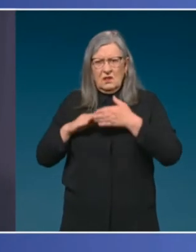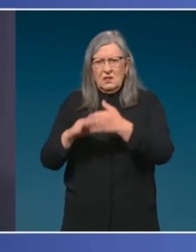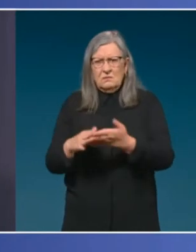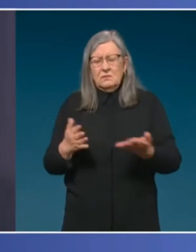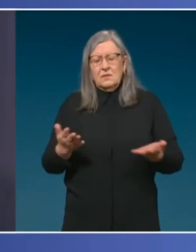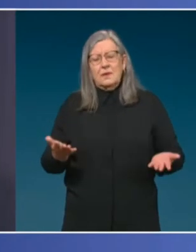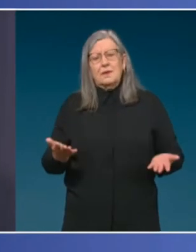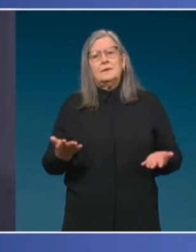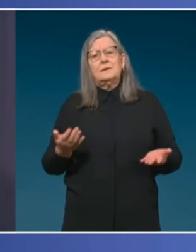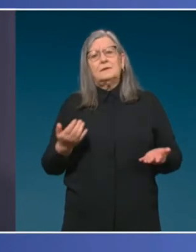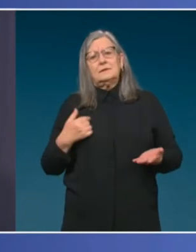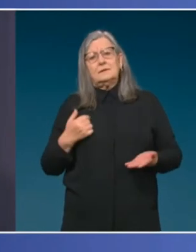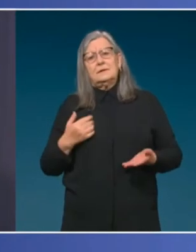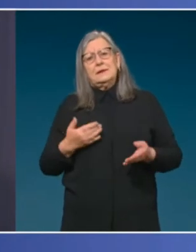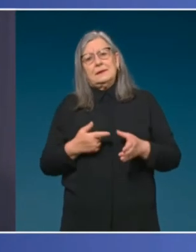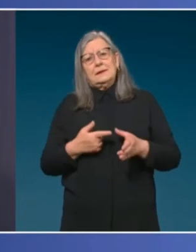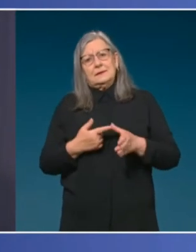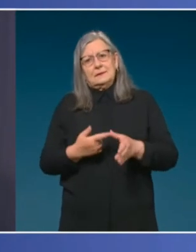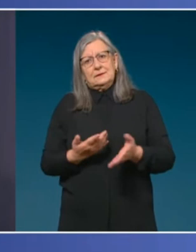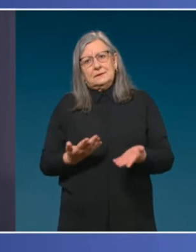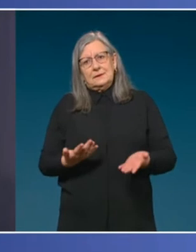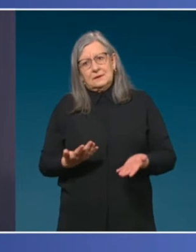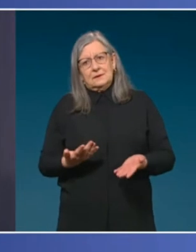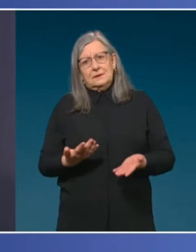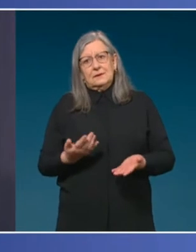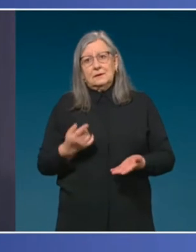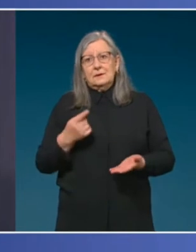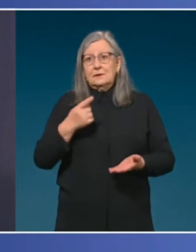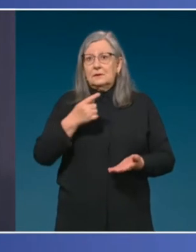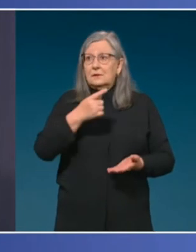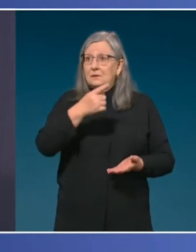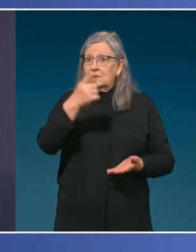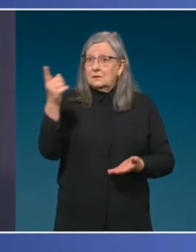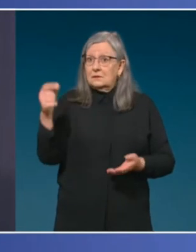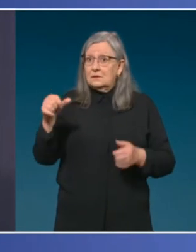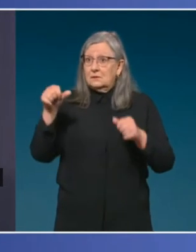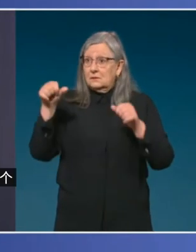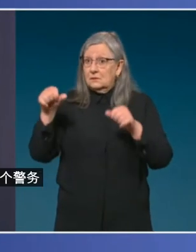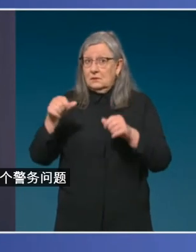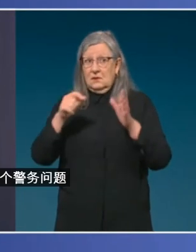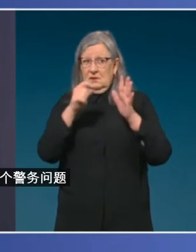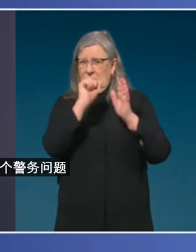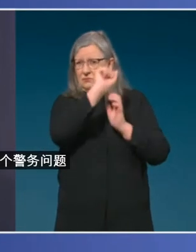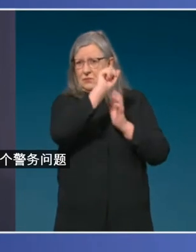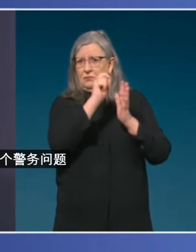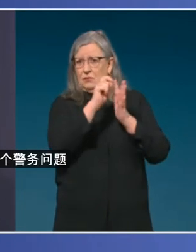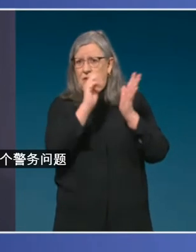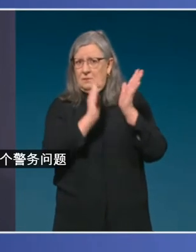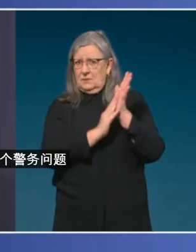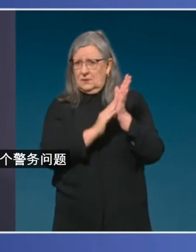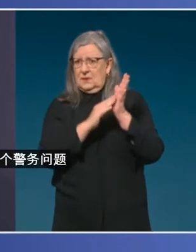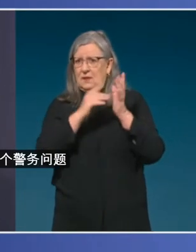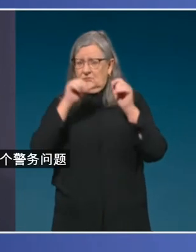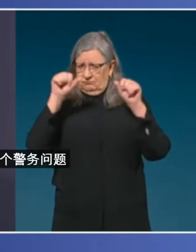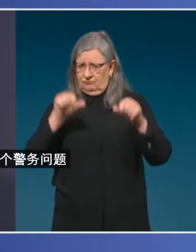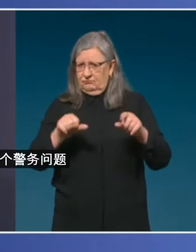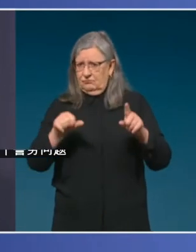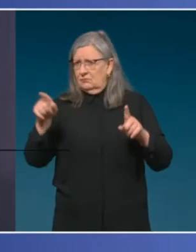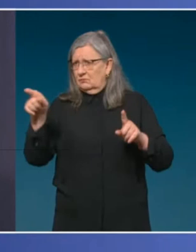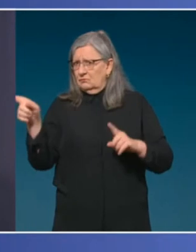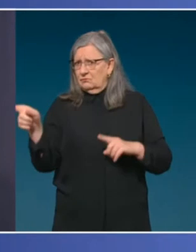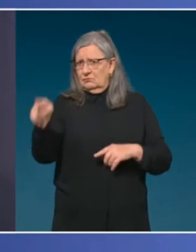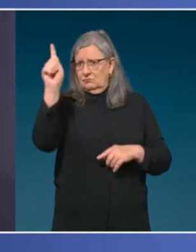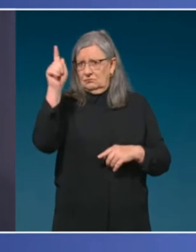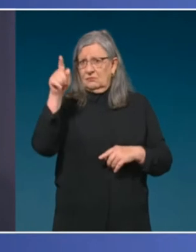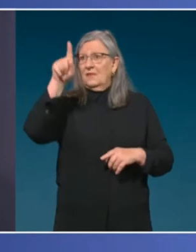Solomon Islands Prime Minister and the government there. That is exactly what we're doing. This is a policing matter. It's not a military matter, and we